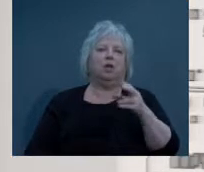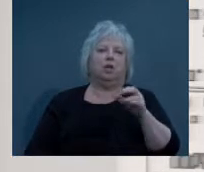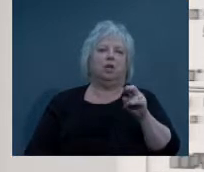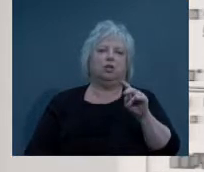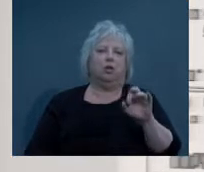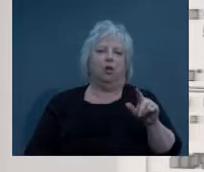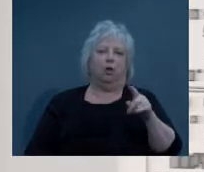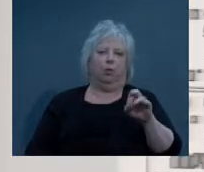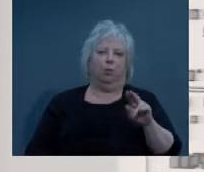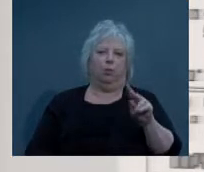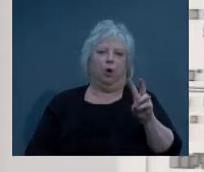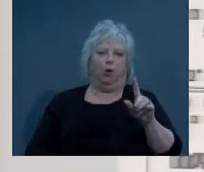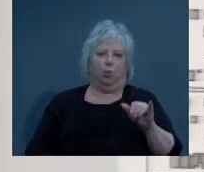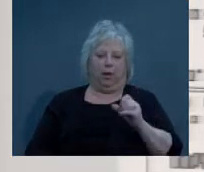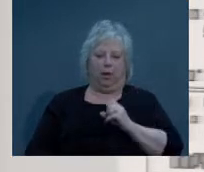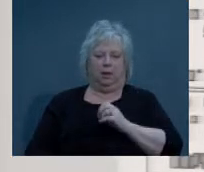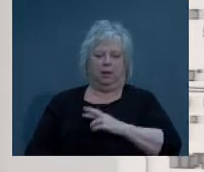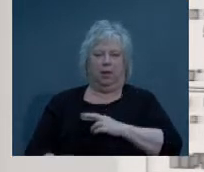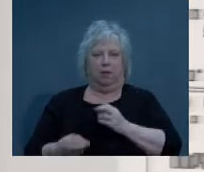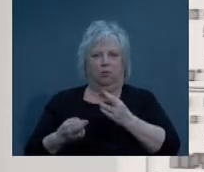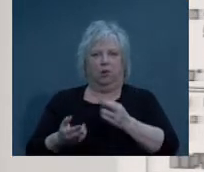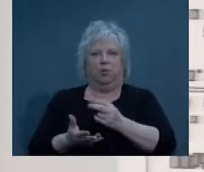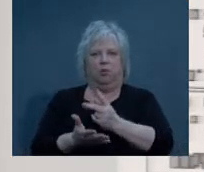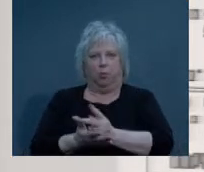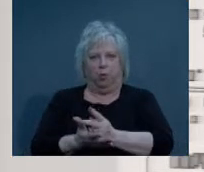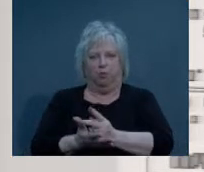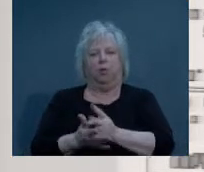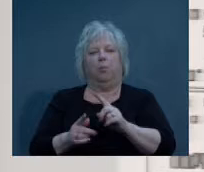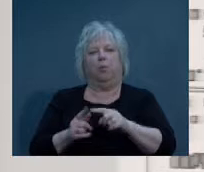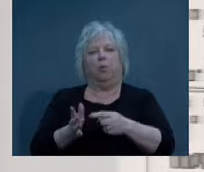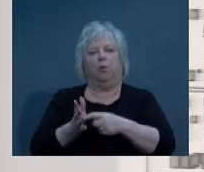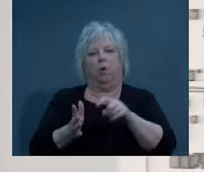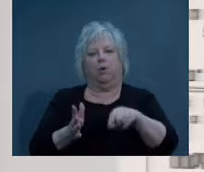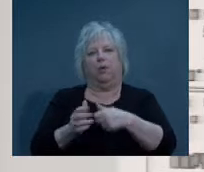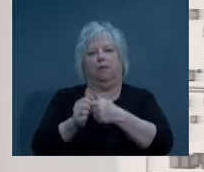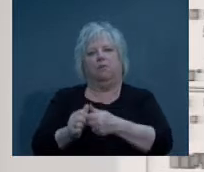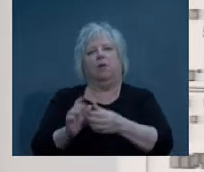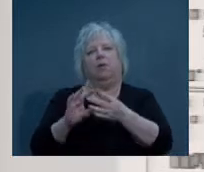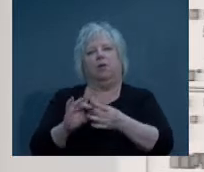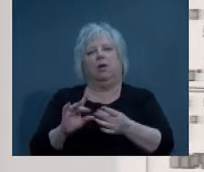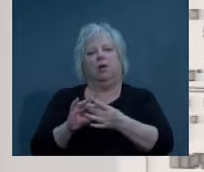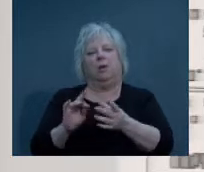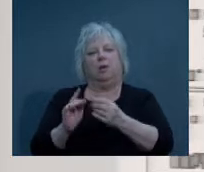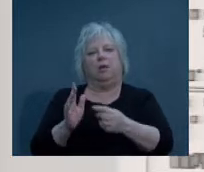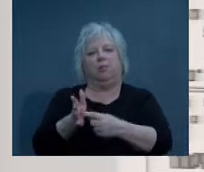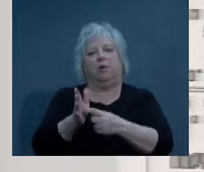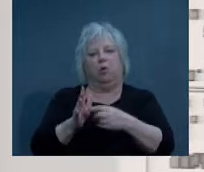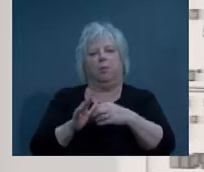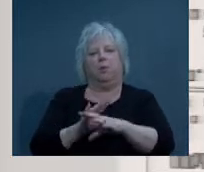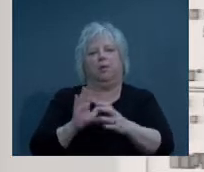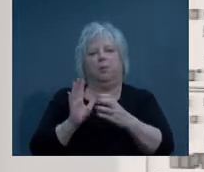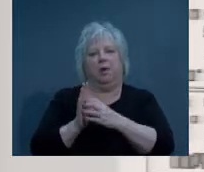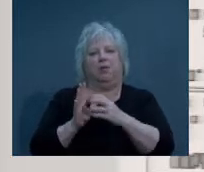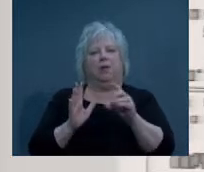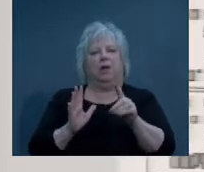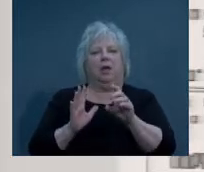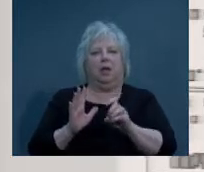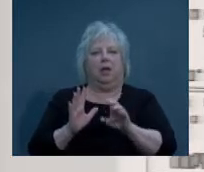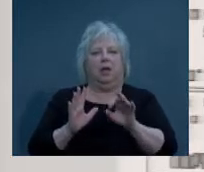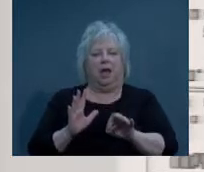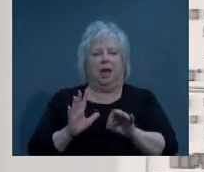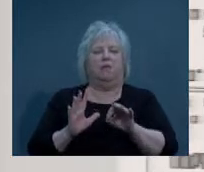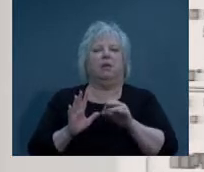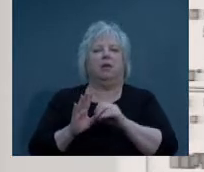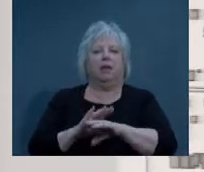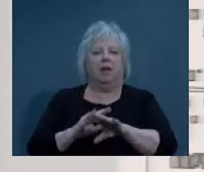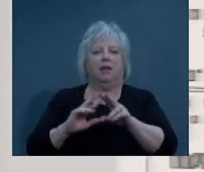Parkway. Staff recommends approval of the PCD subject to compliance with the comments and conditions outlined in paragraphs D,